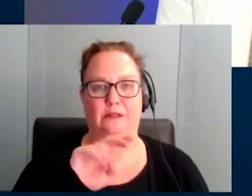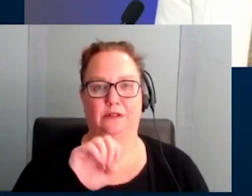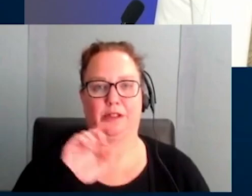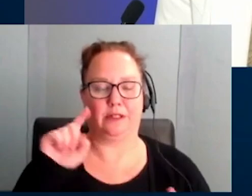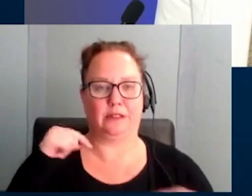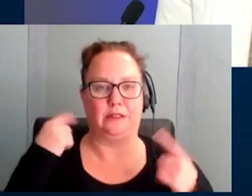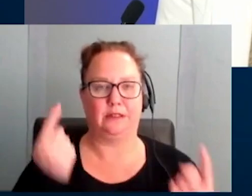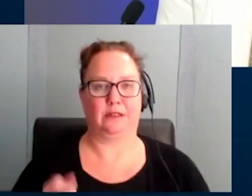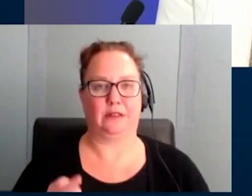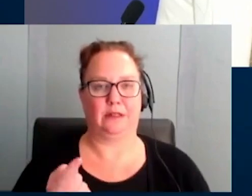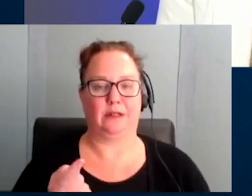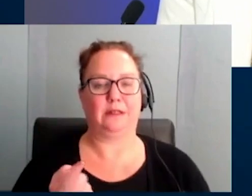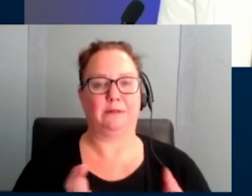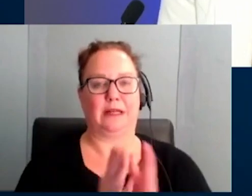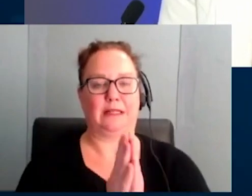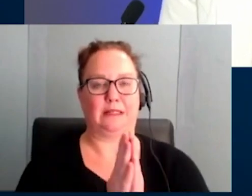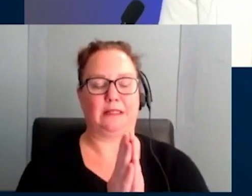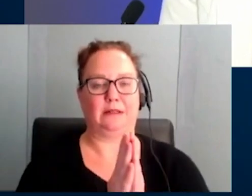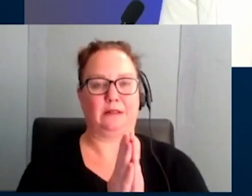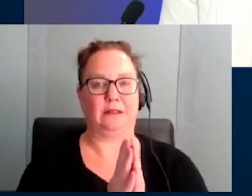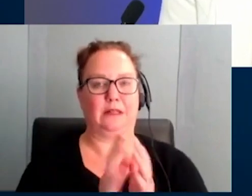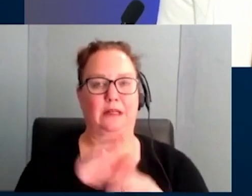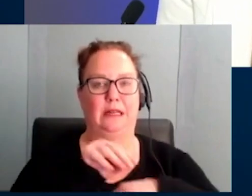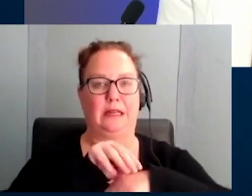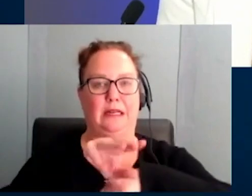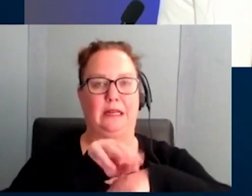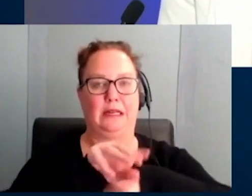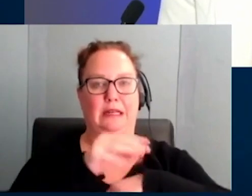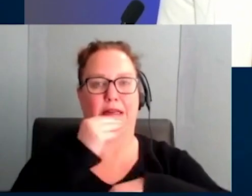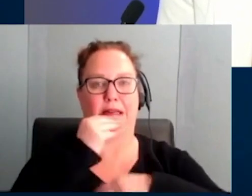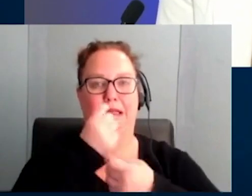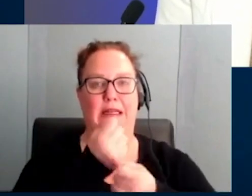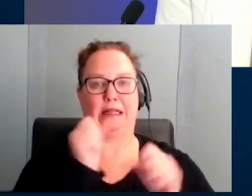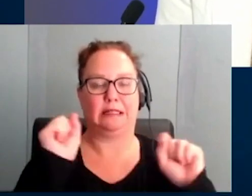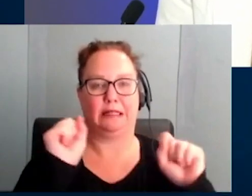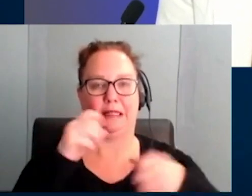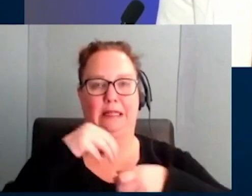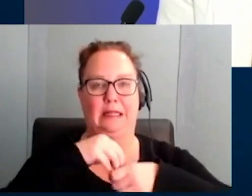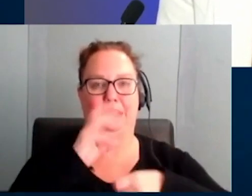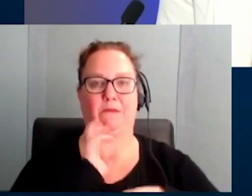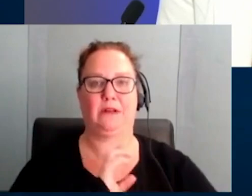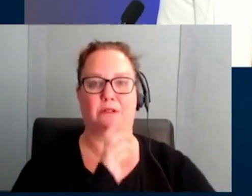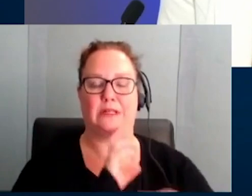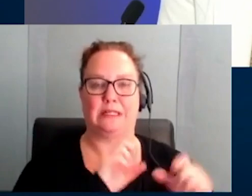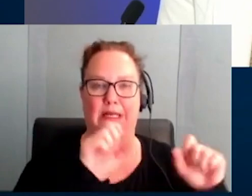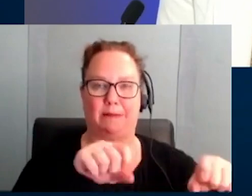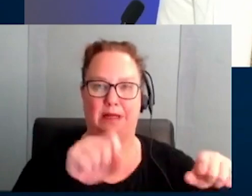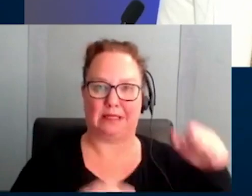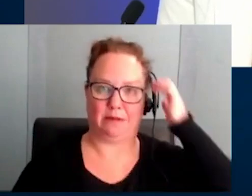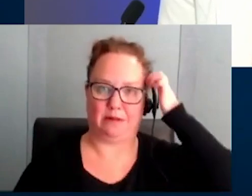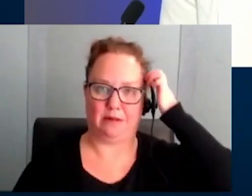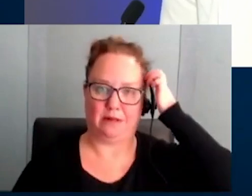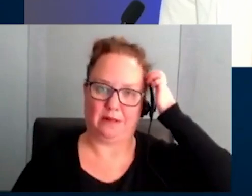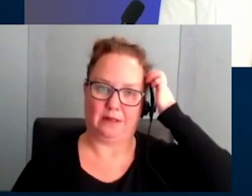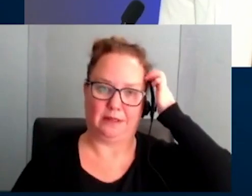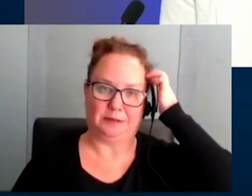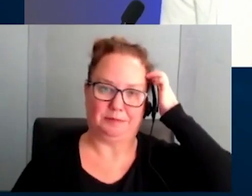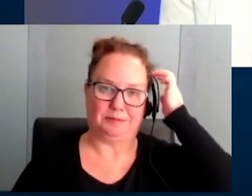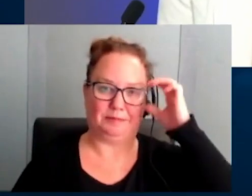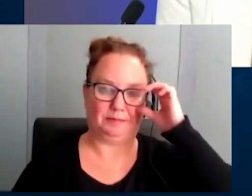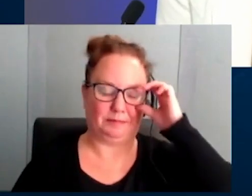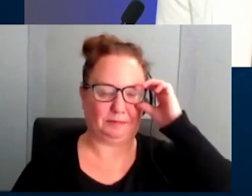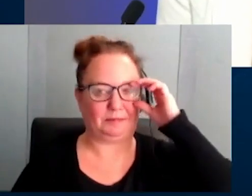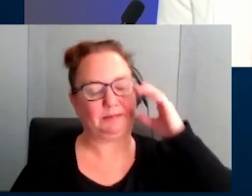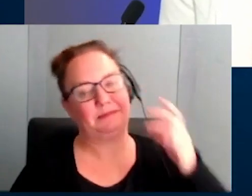want to get it in. He'd still like to hear some advice on eating safely indoors at restaurants. Is that even possible right now? I think it